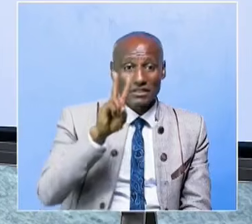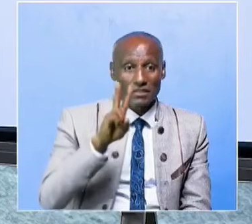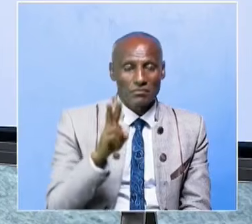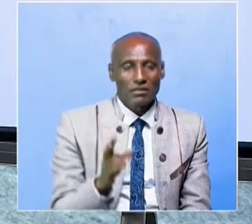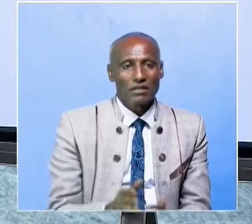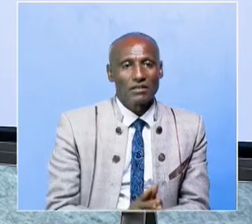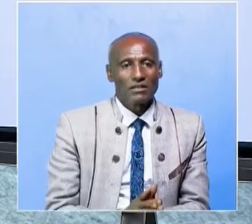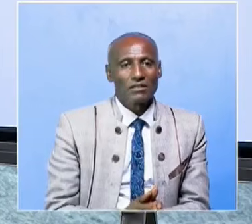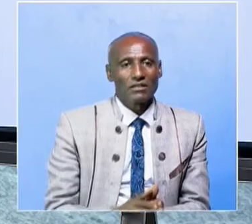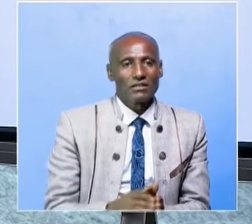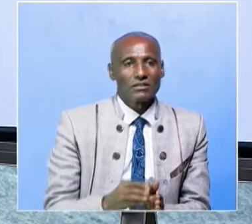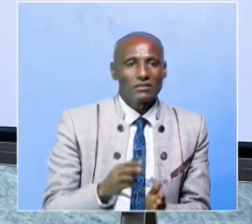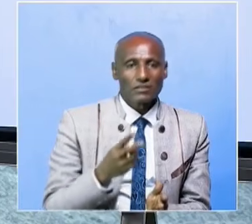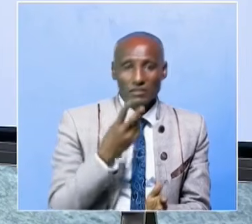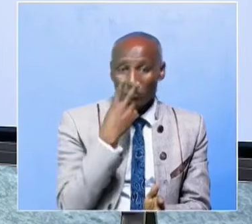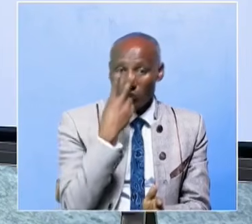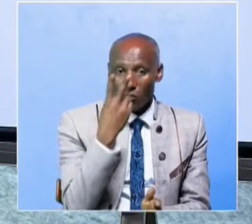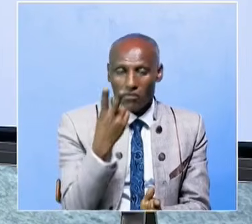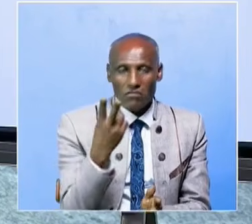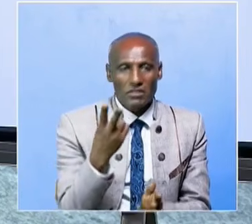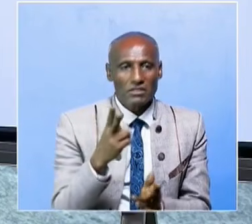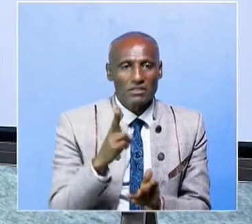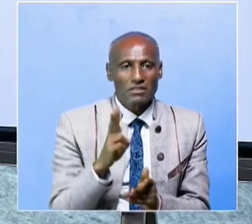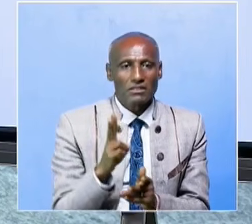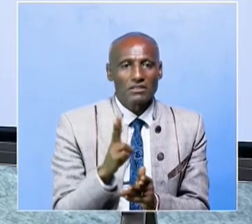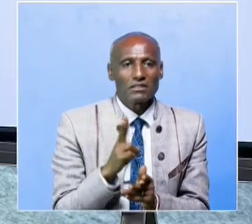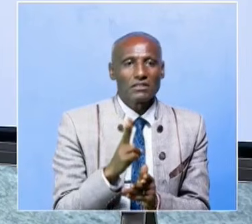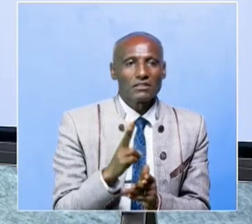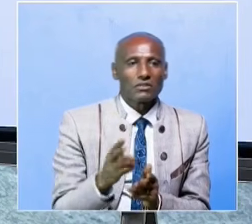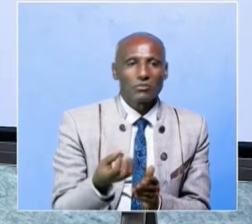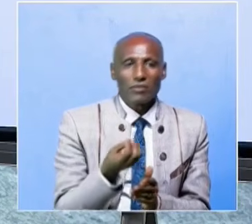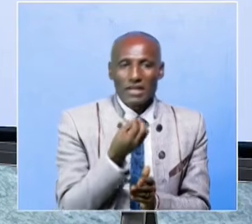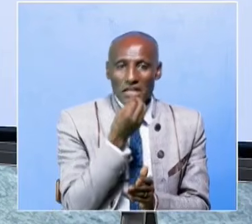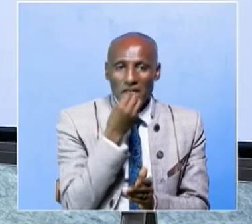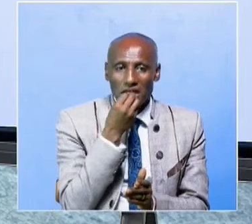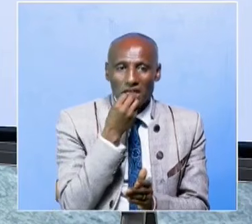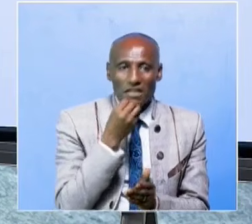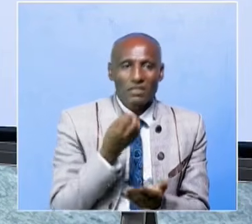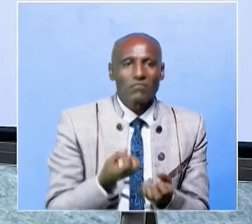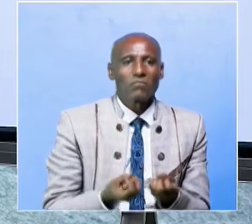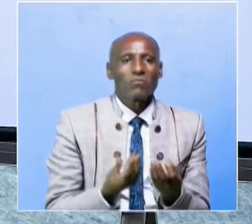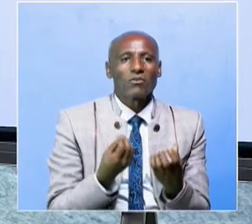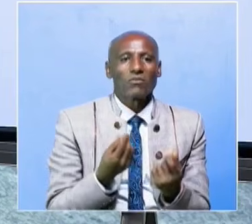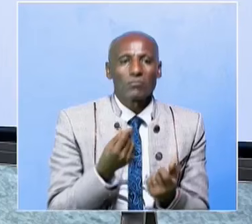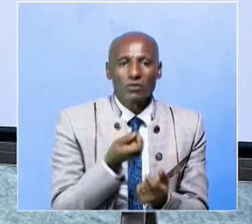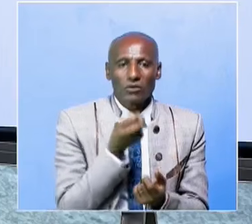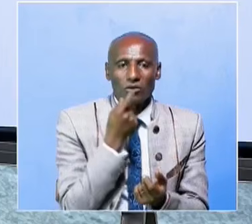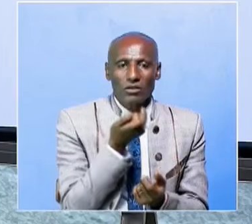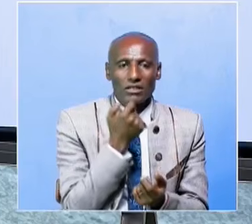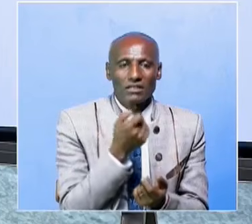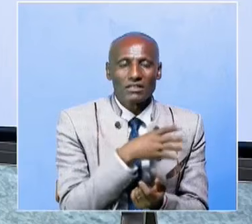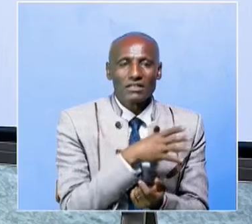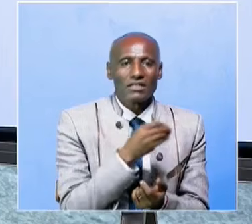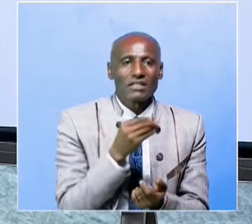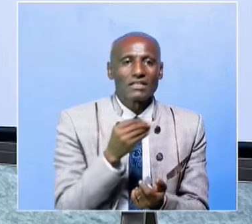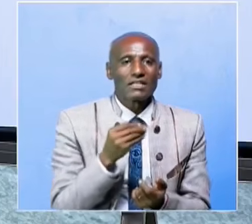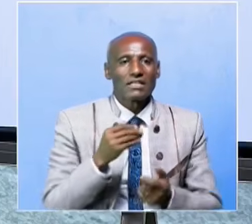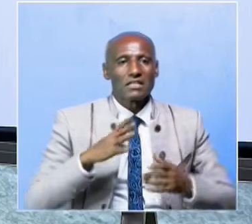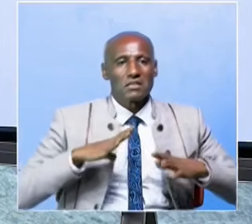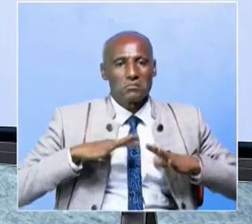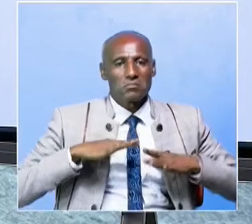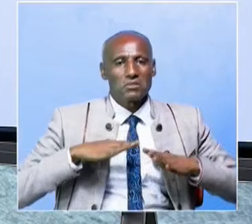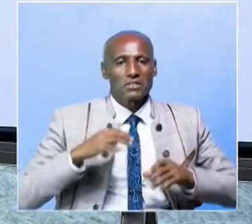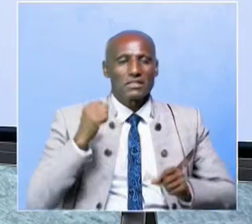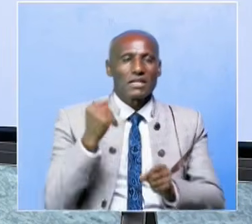watch movies, where you can eat popcorn and do different fun activities.